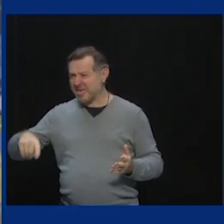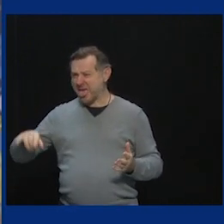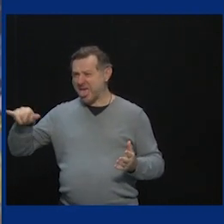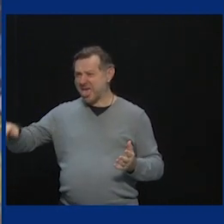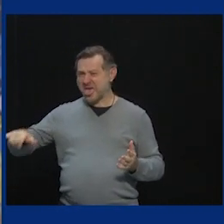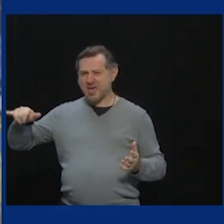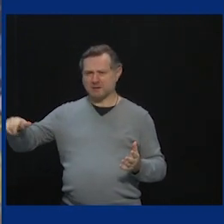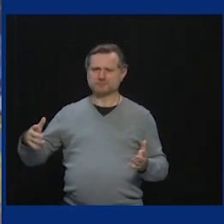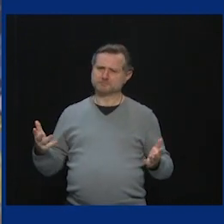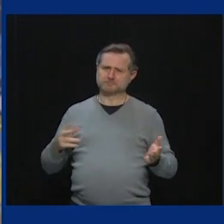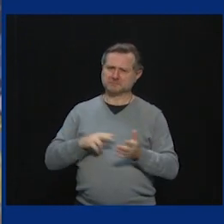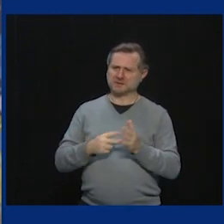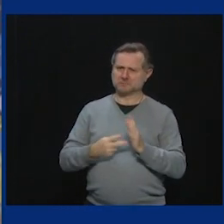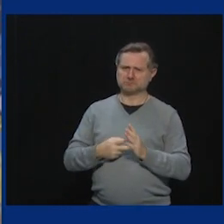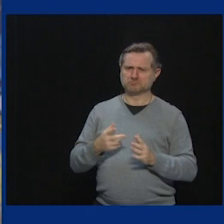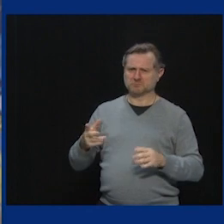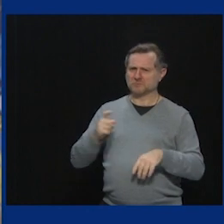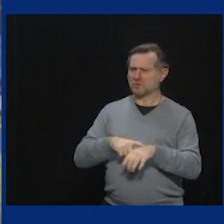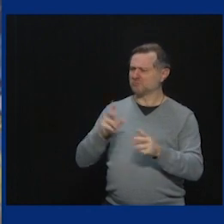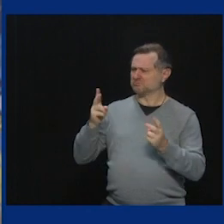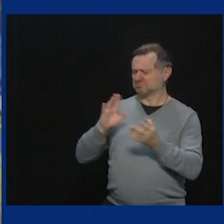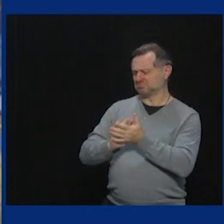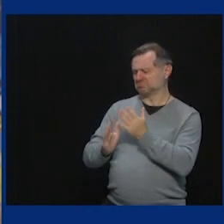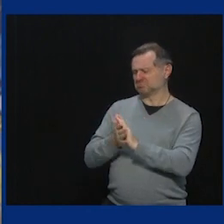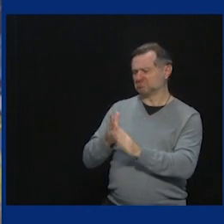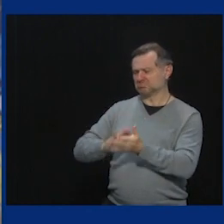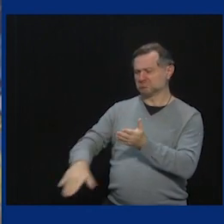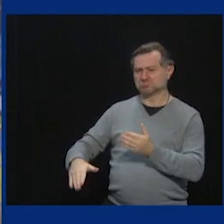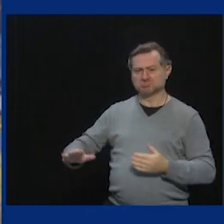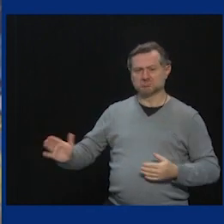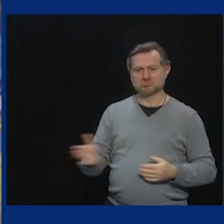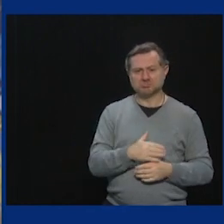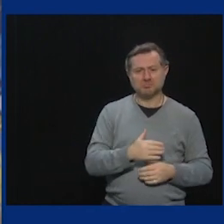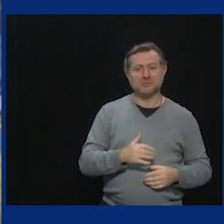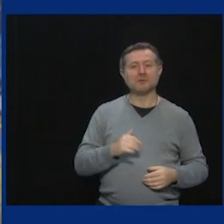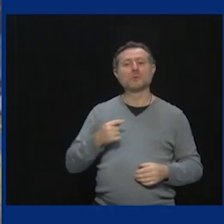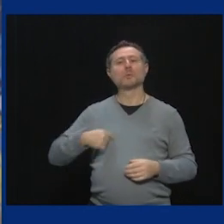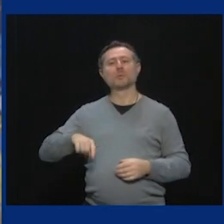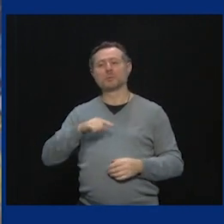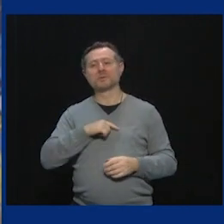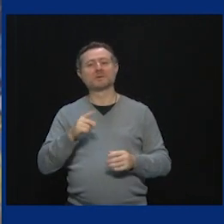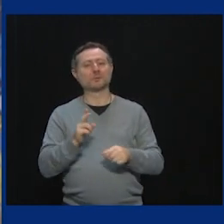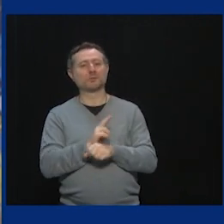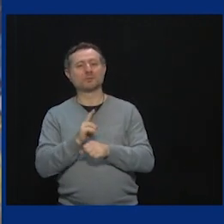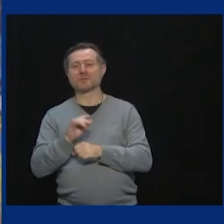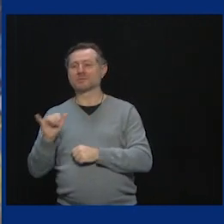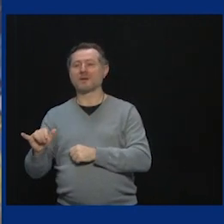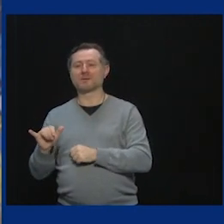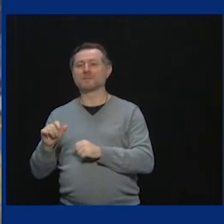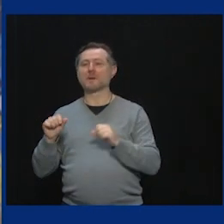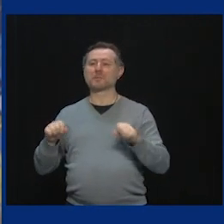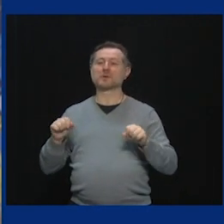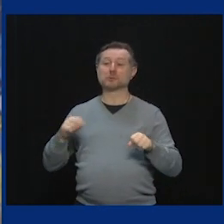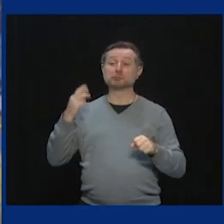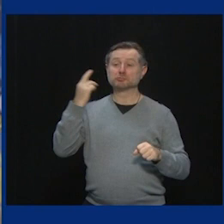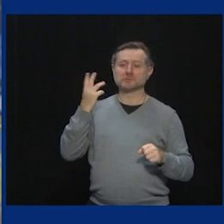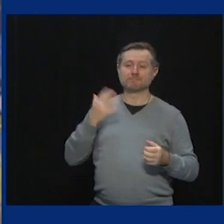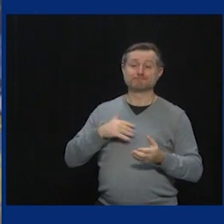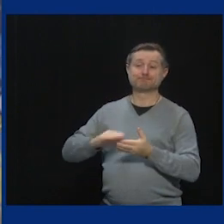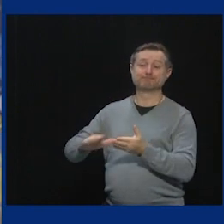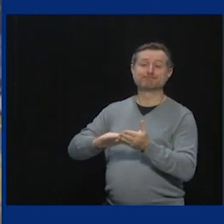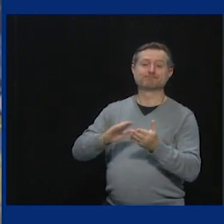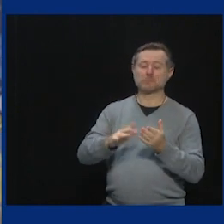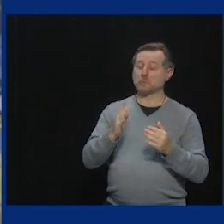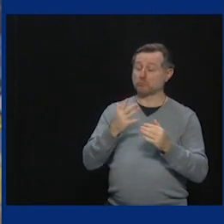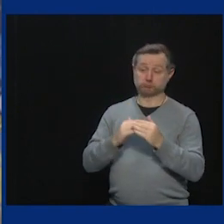did act as if that was in place for purposes of releasing over 200 people. But I'm happy to work with the legislature.